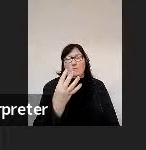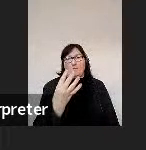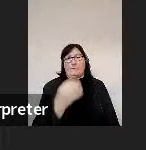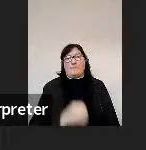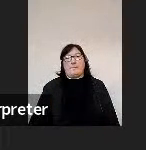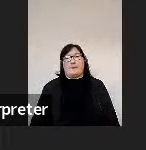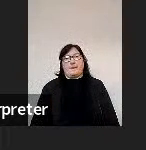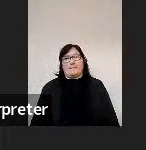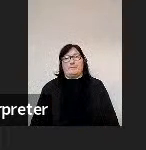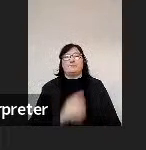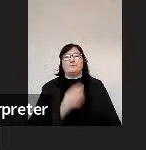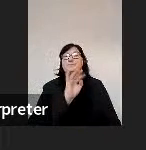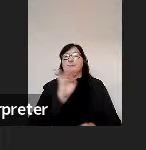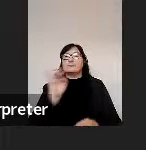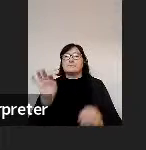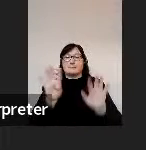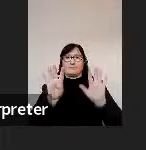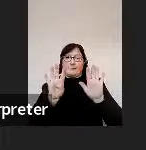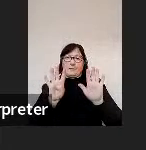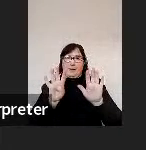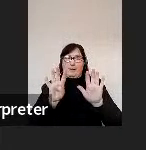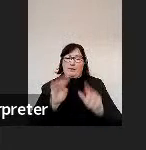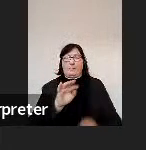9-digit numbers.